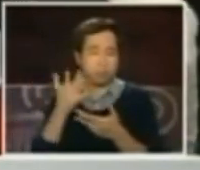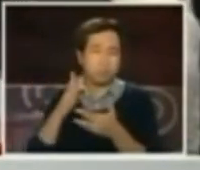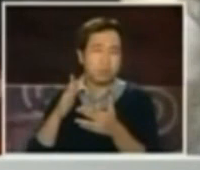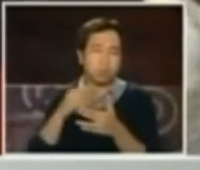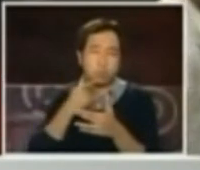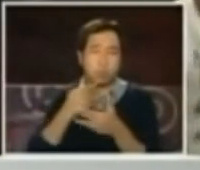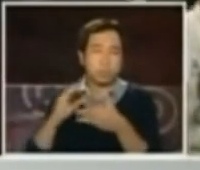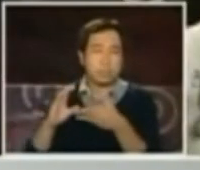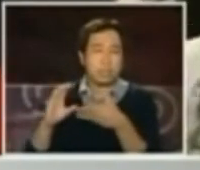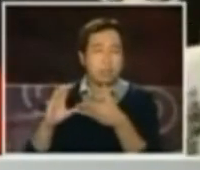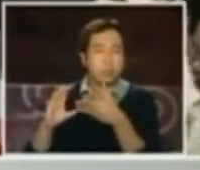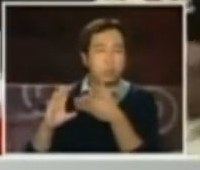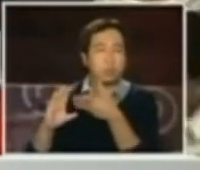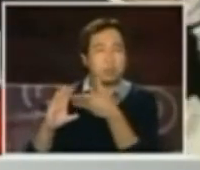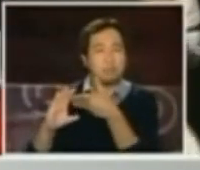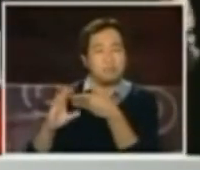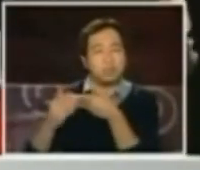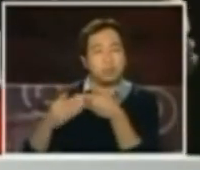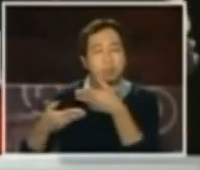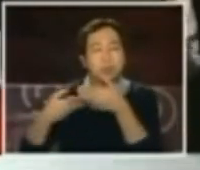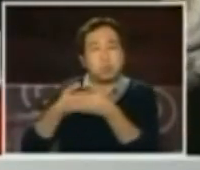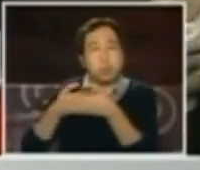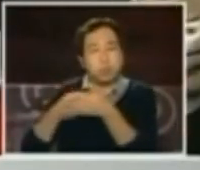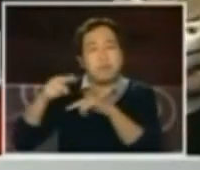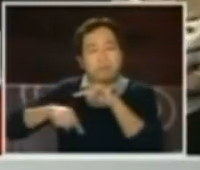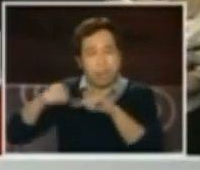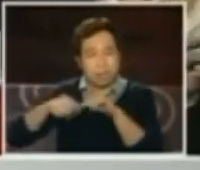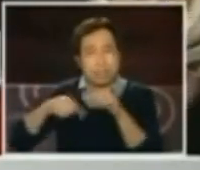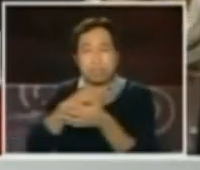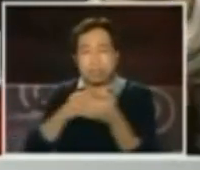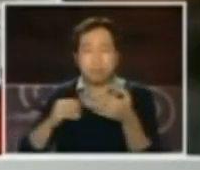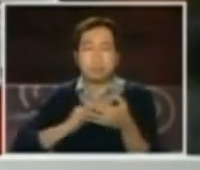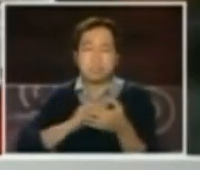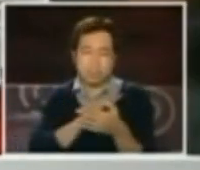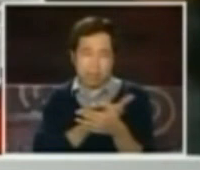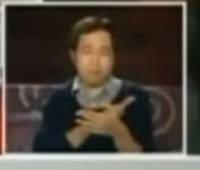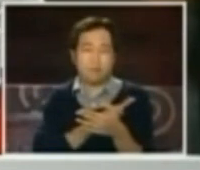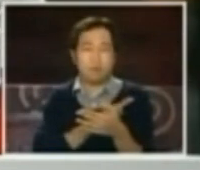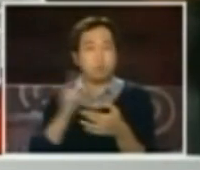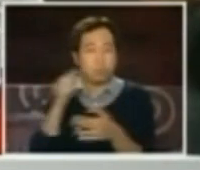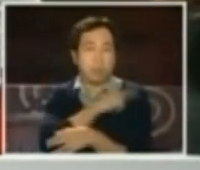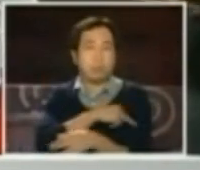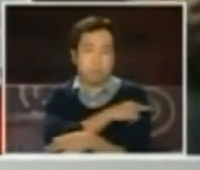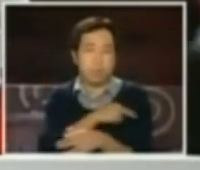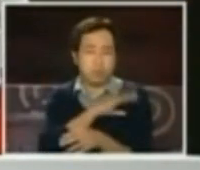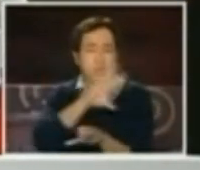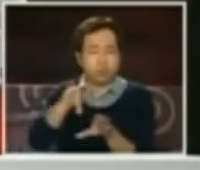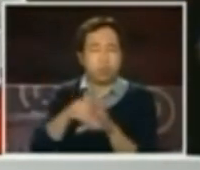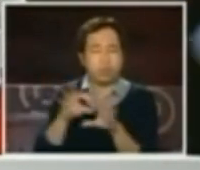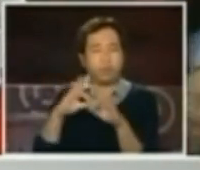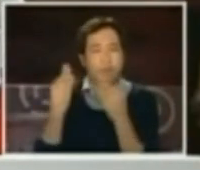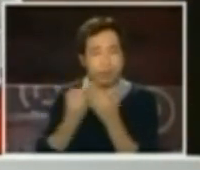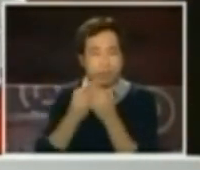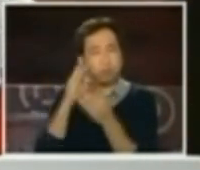friends. Some members of his staff are in the medical city to be able to join the family today, of course, in the